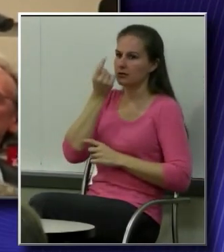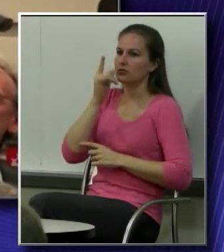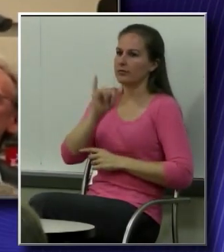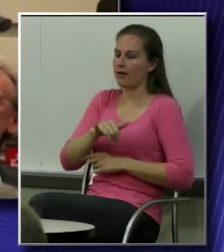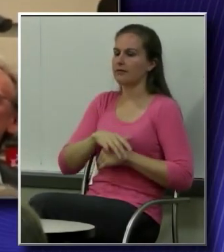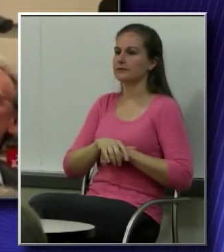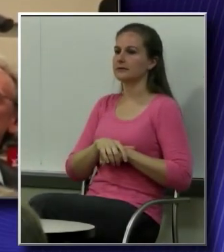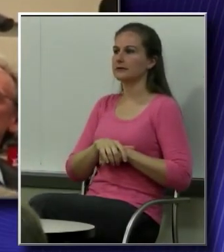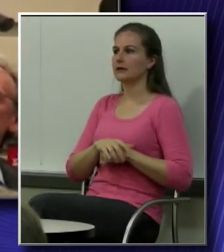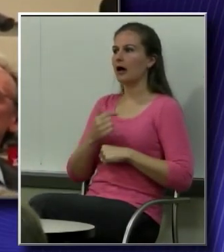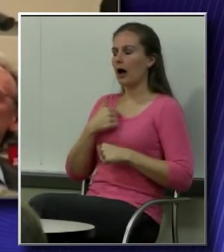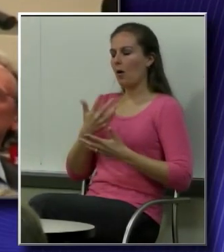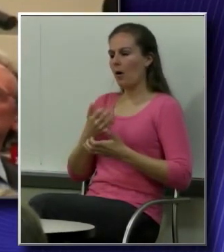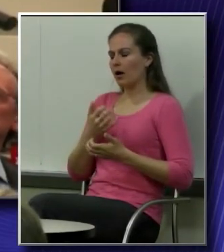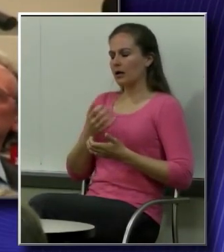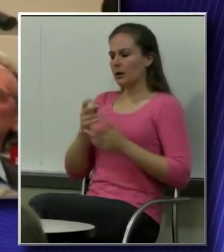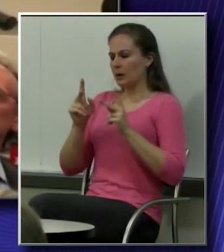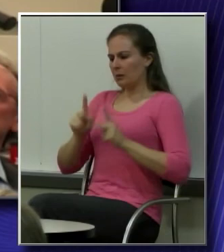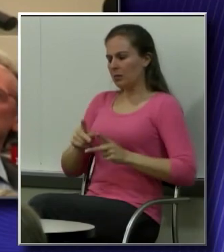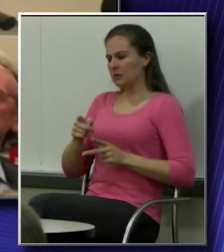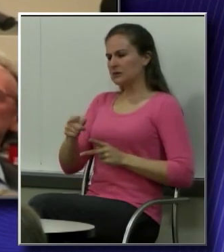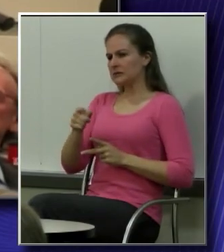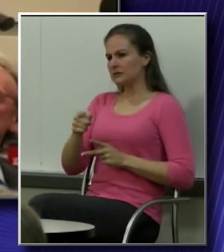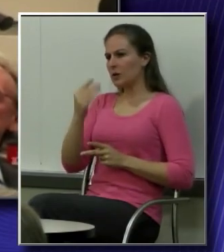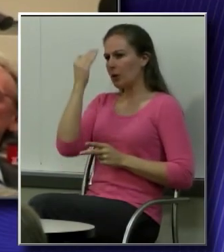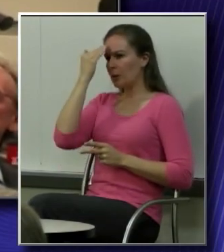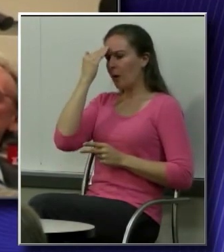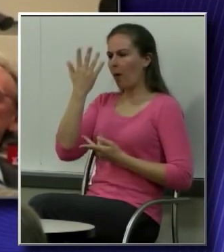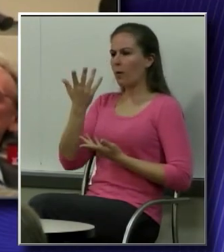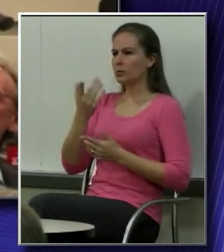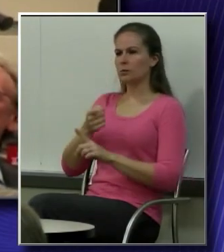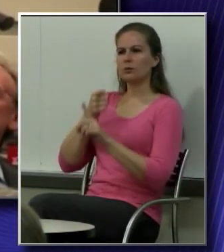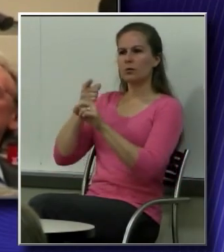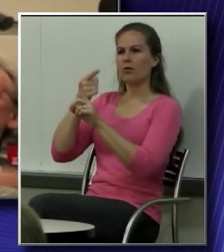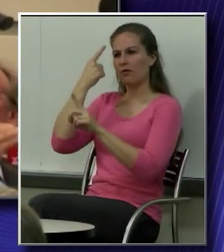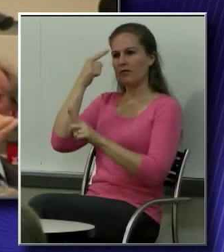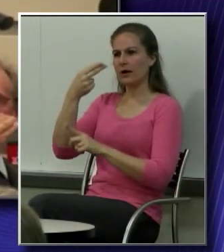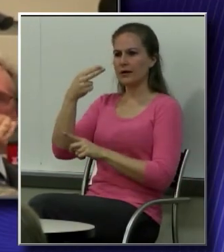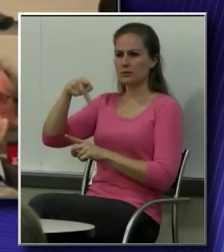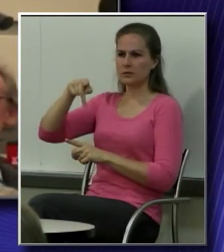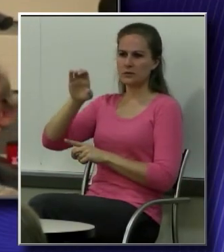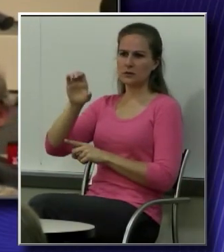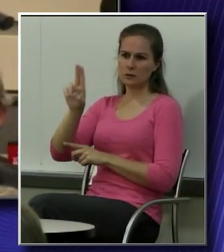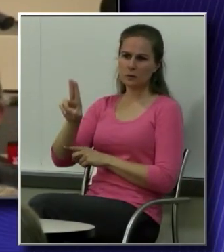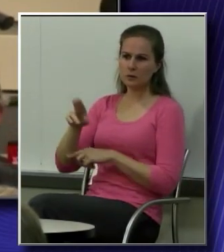I'd like for it to be a person who knows the mission of HBCUs.